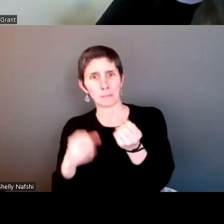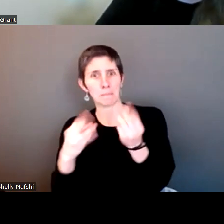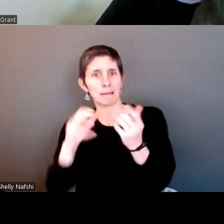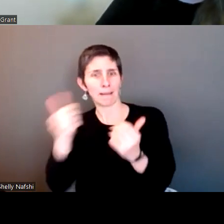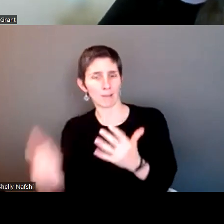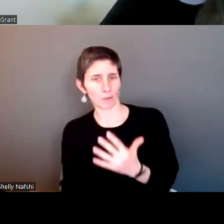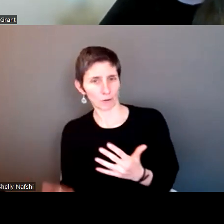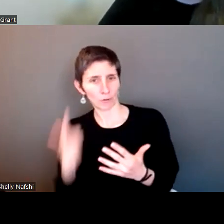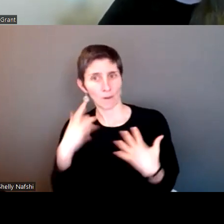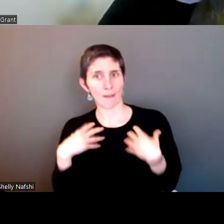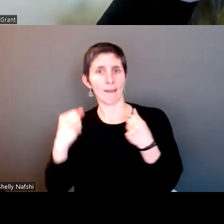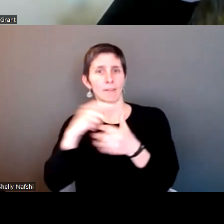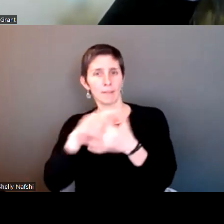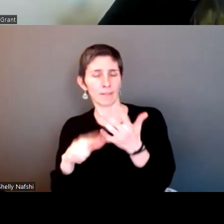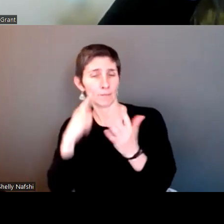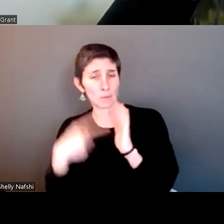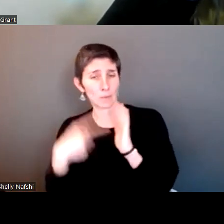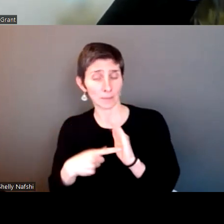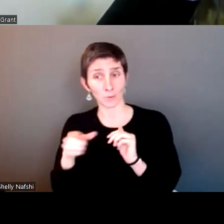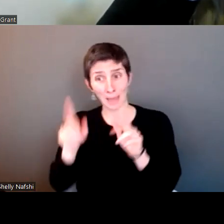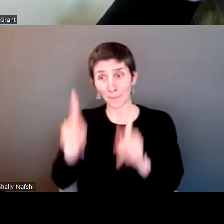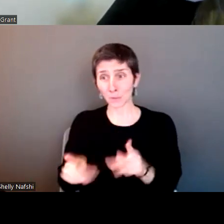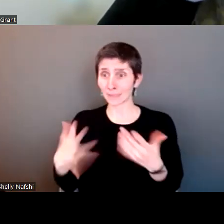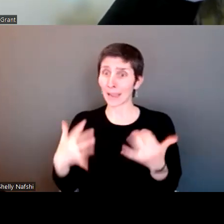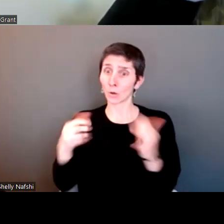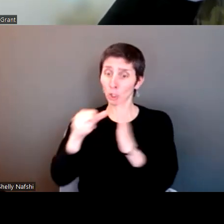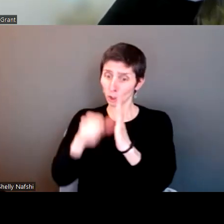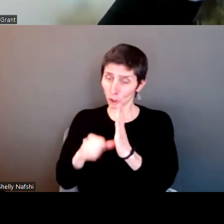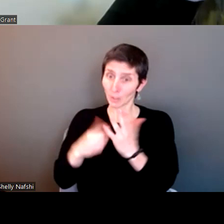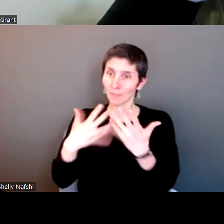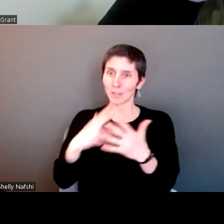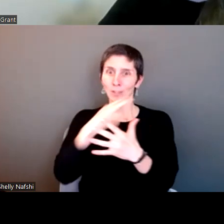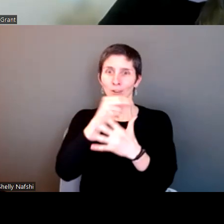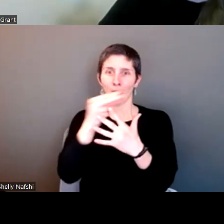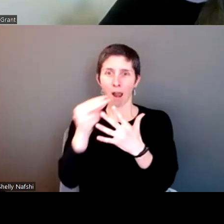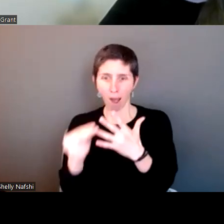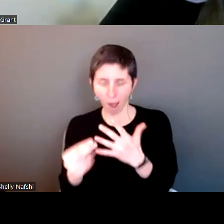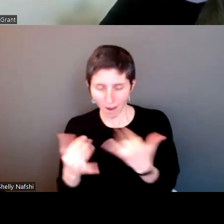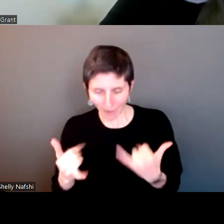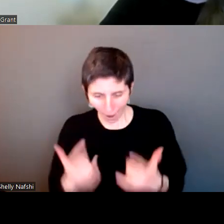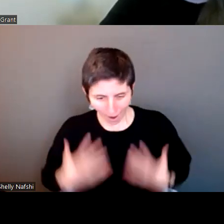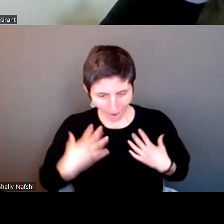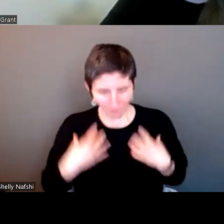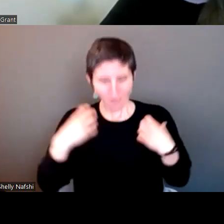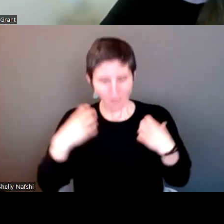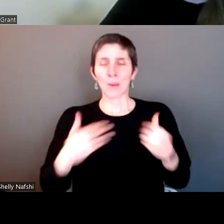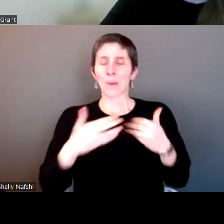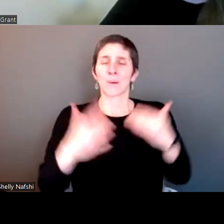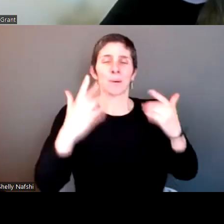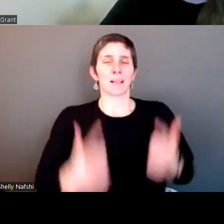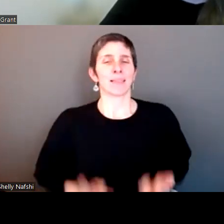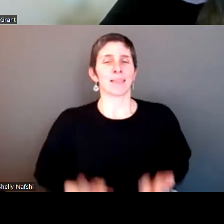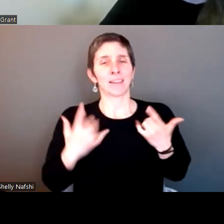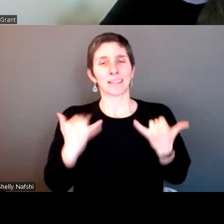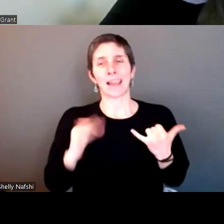So this person is now done all their surgeries, fully living their life, and really working now on their goals